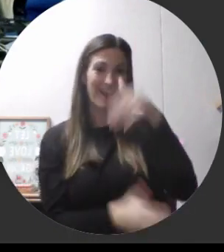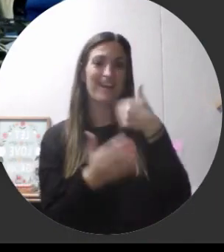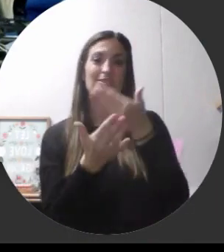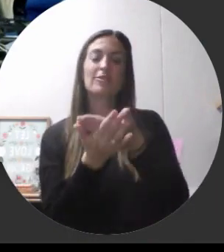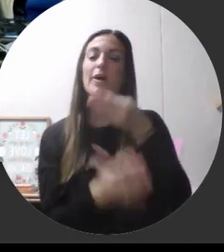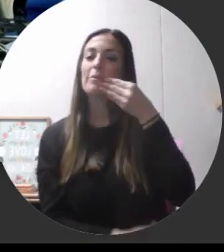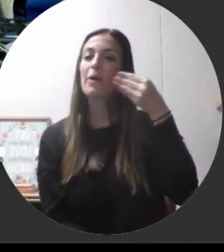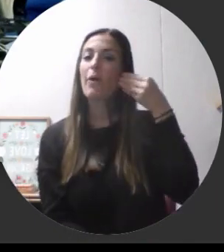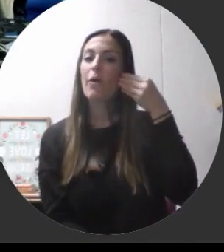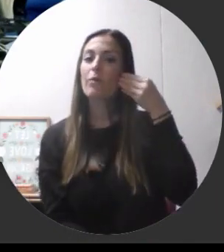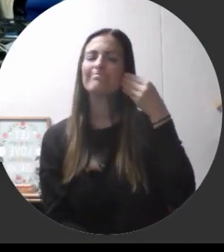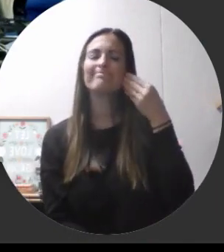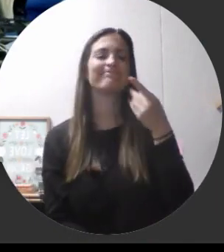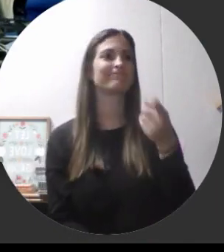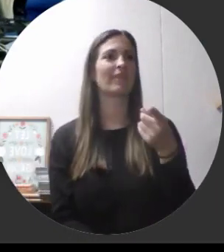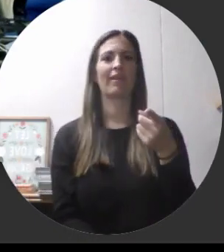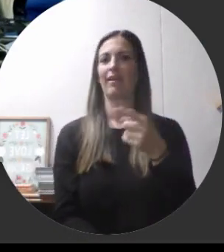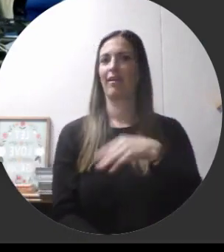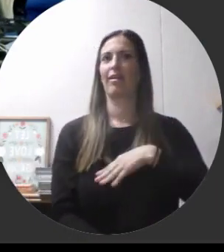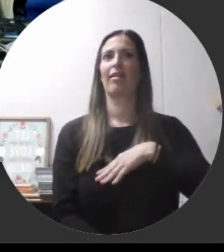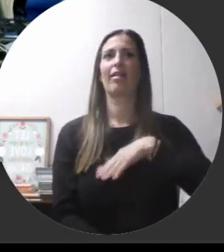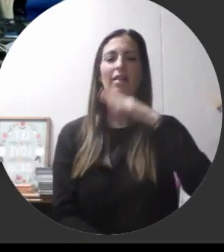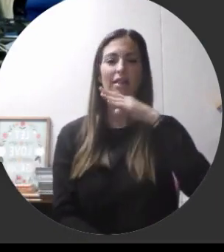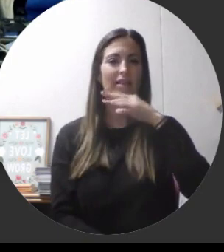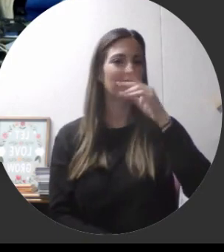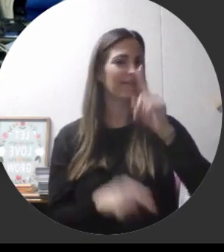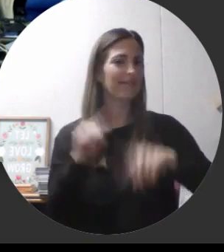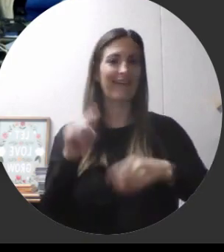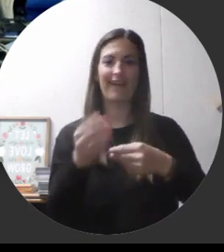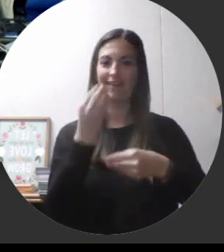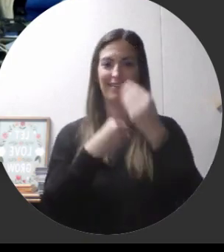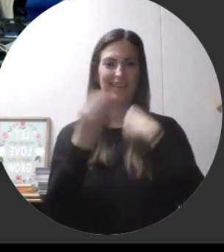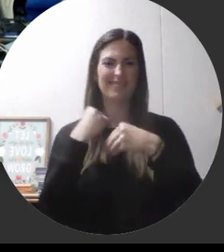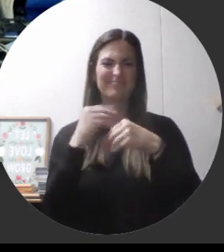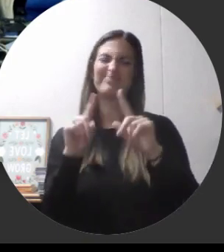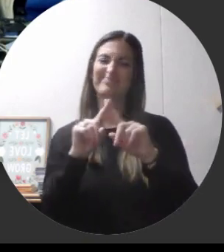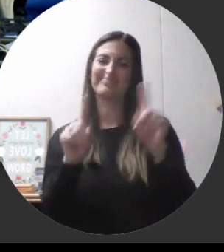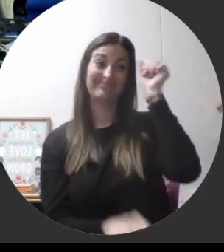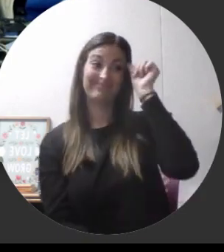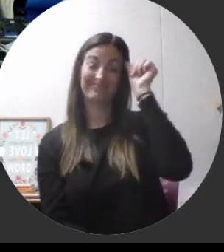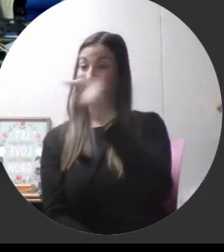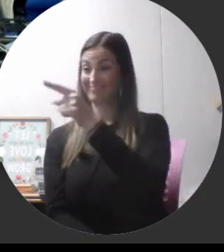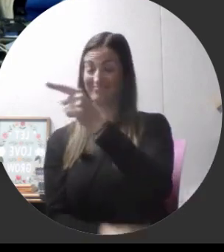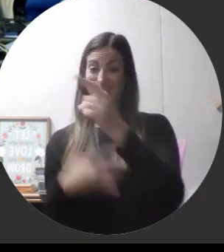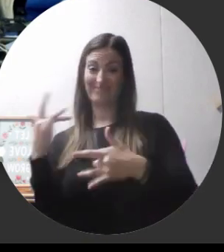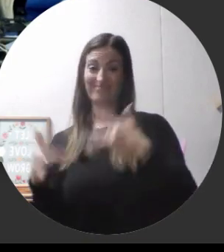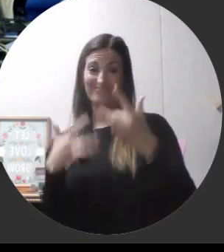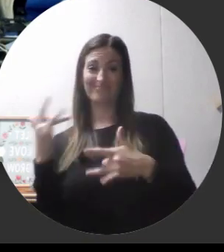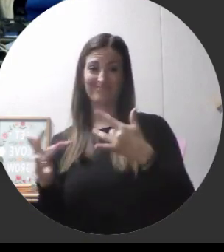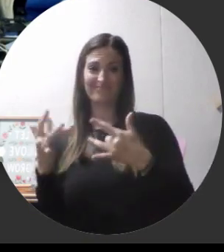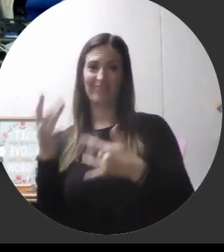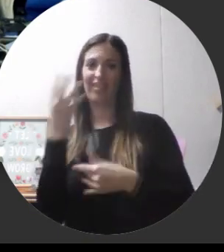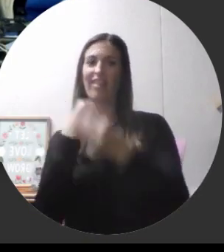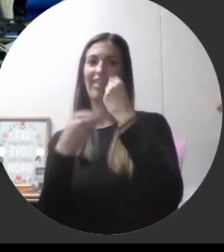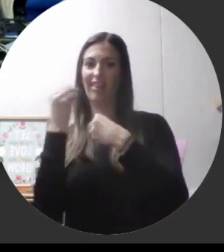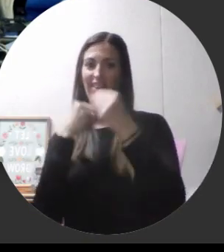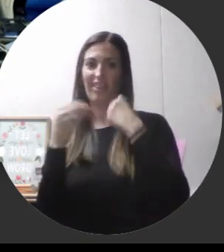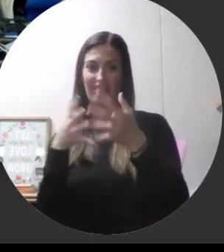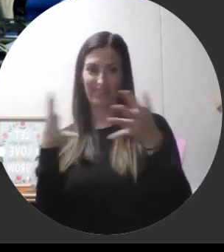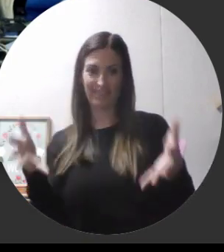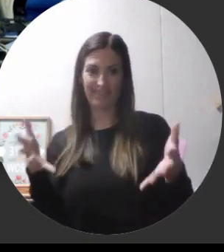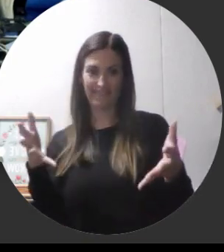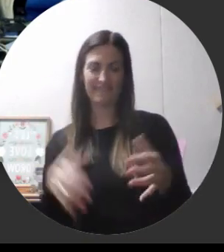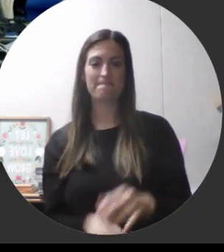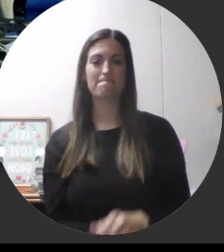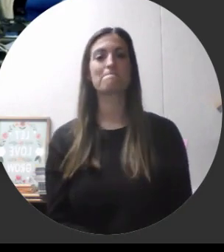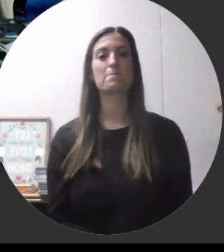manage to eat much. Angus was excited too, but that didn't keep him from finishing his own breakfast and Kirsty's leftovers.